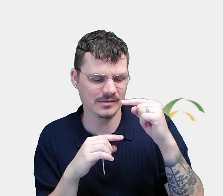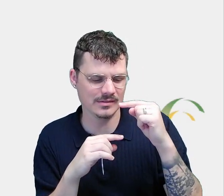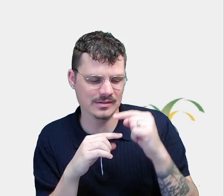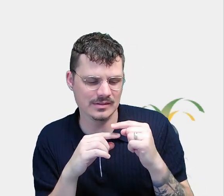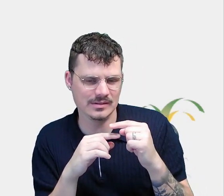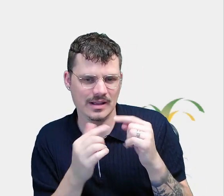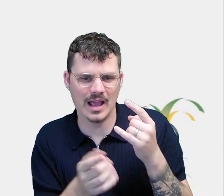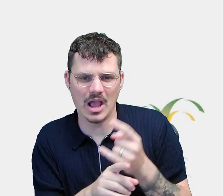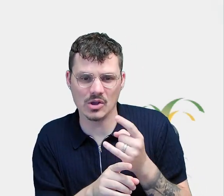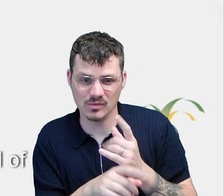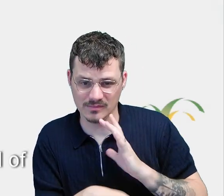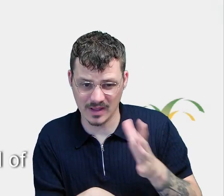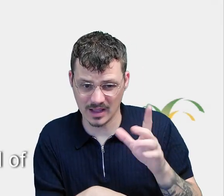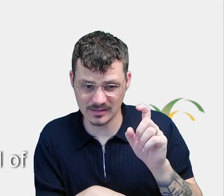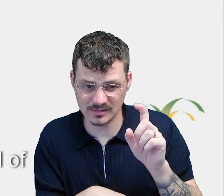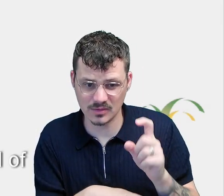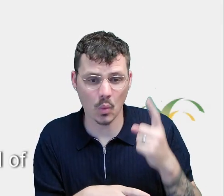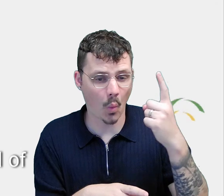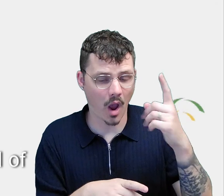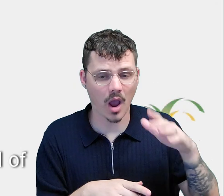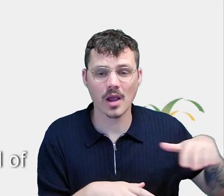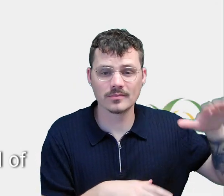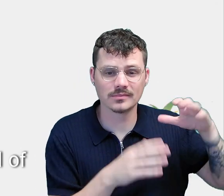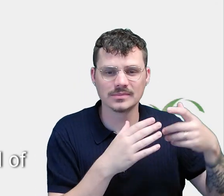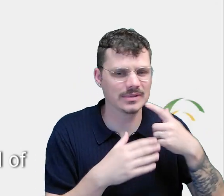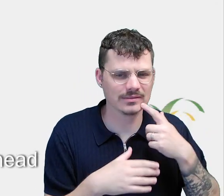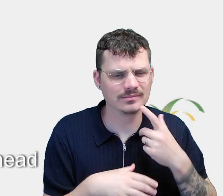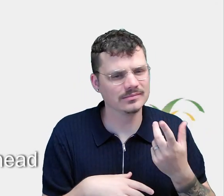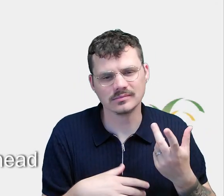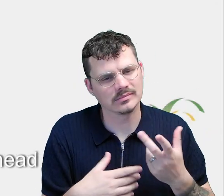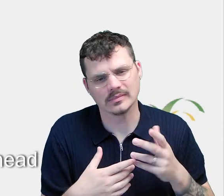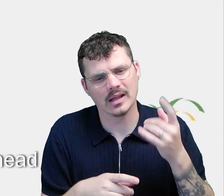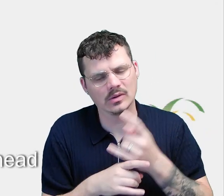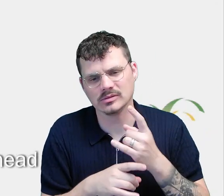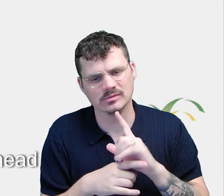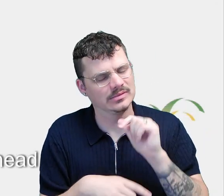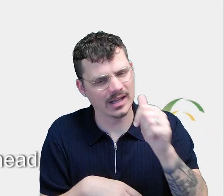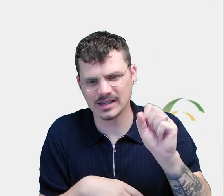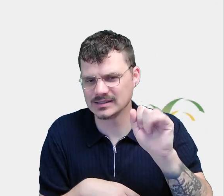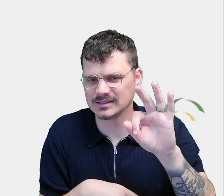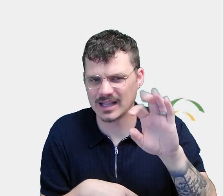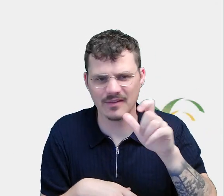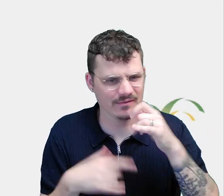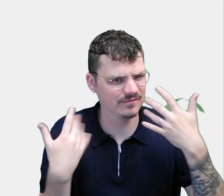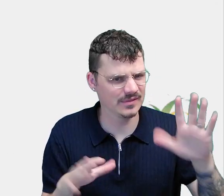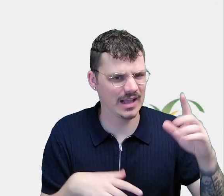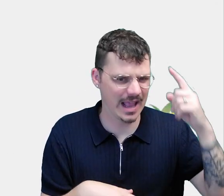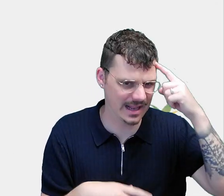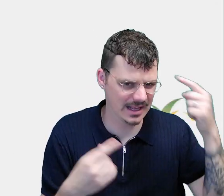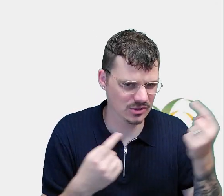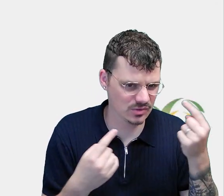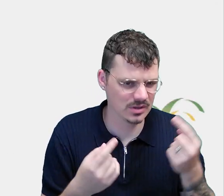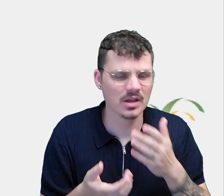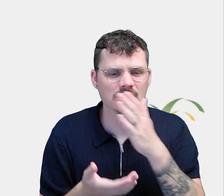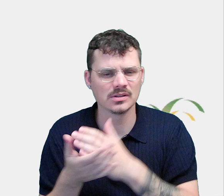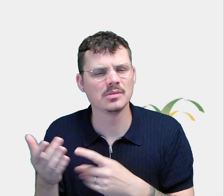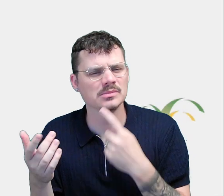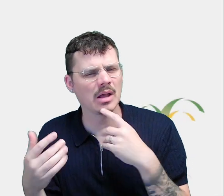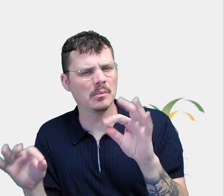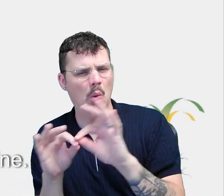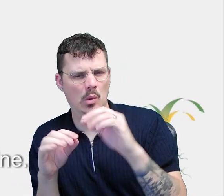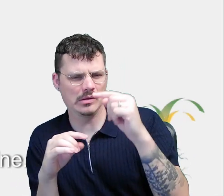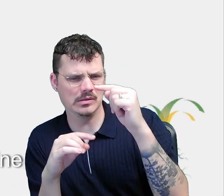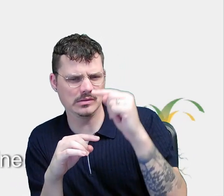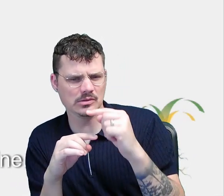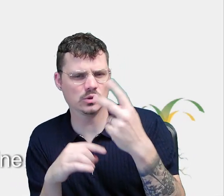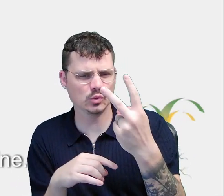use. One camp says there's no safe level of alcohol use for people who've had a head injury. Other people say minimal